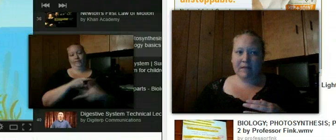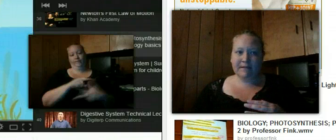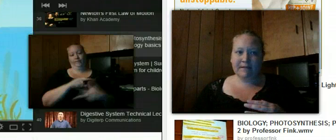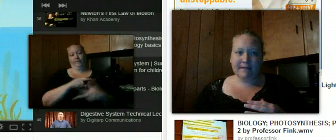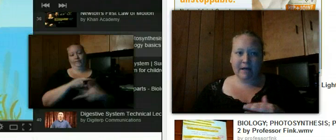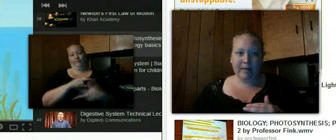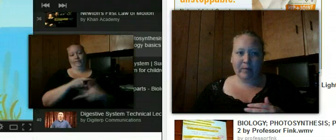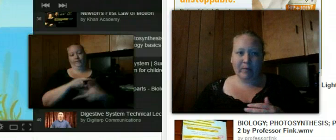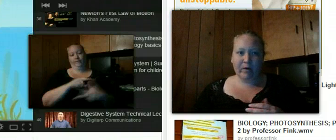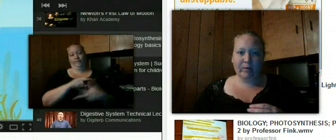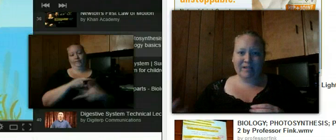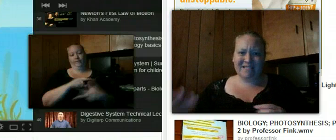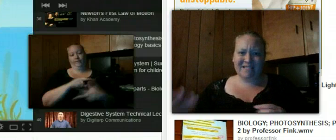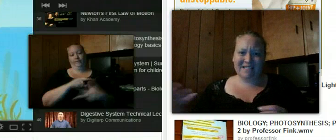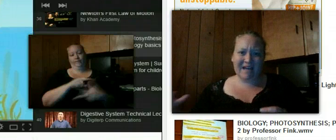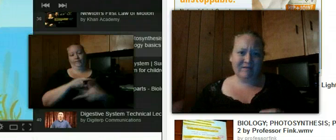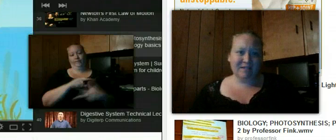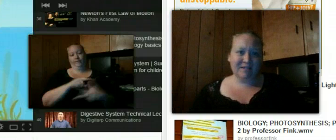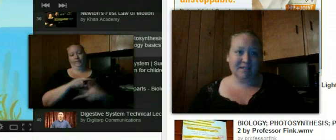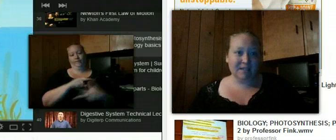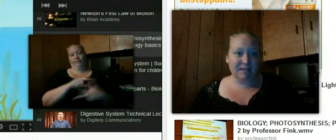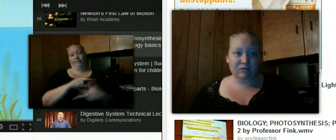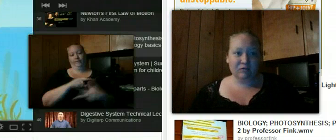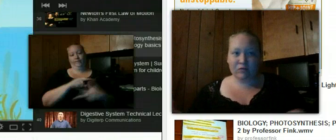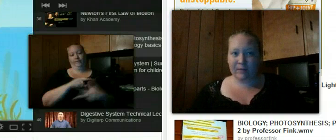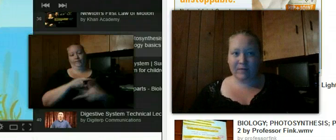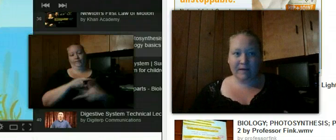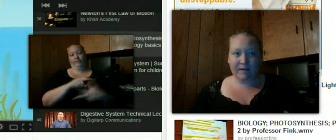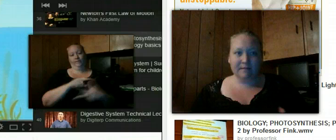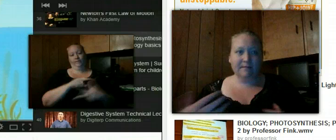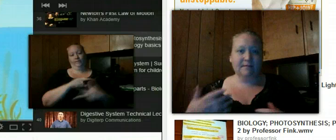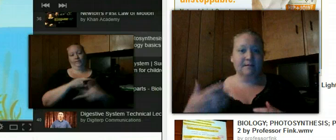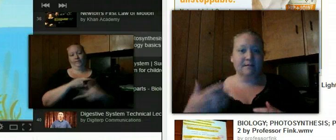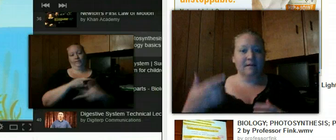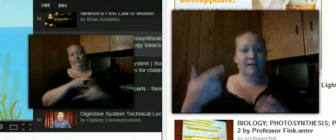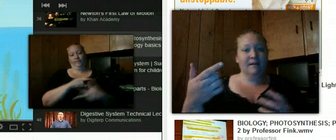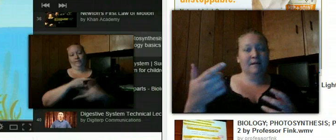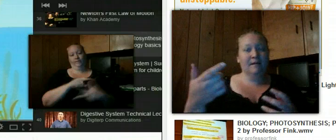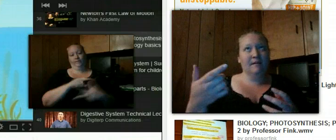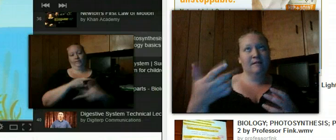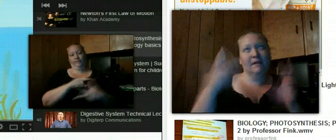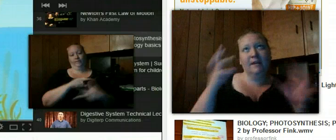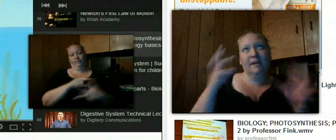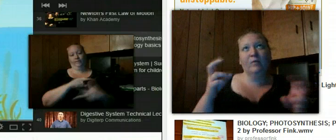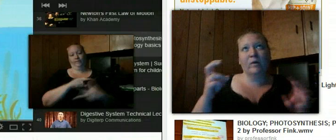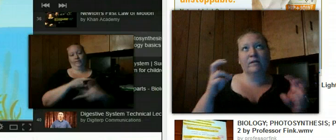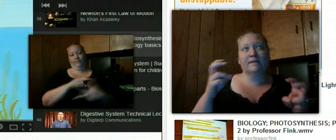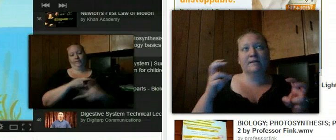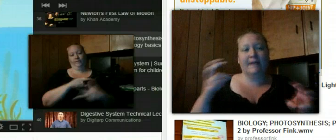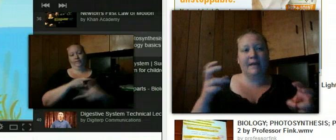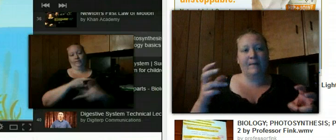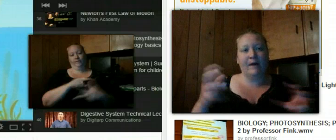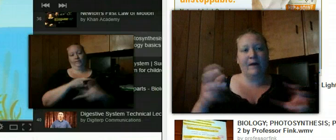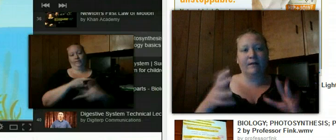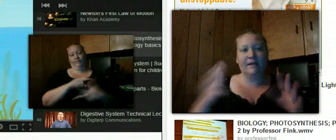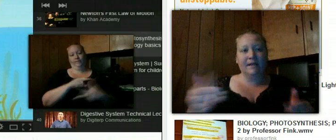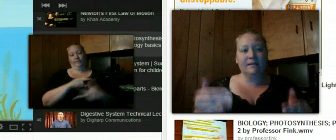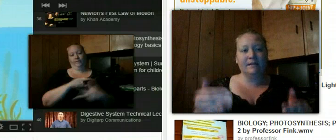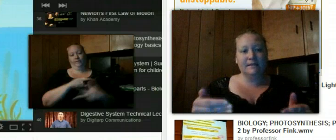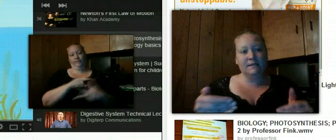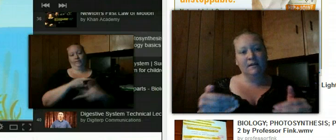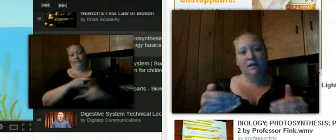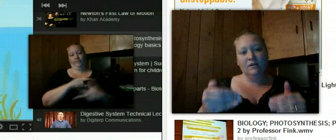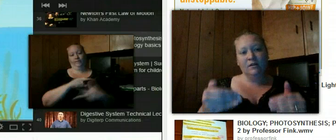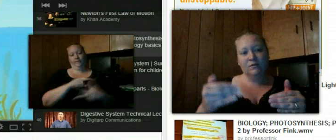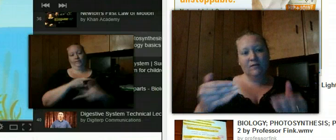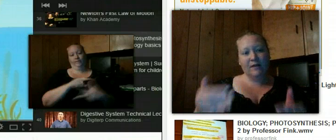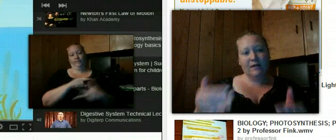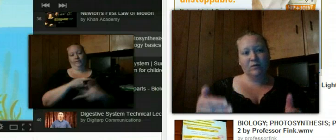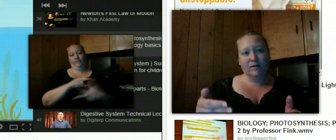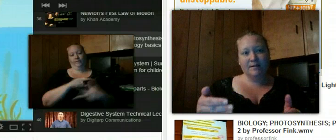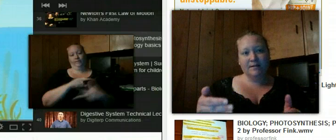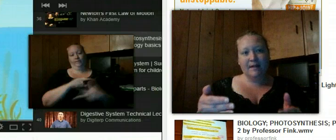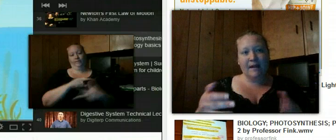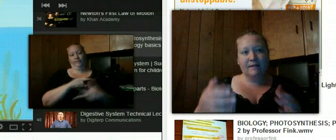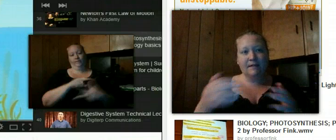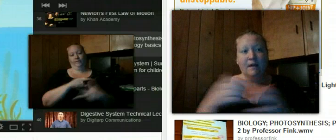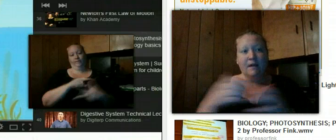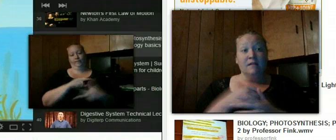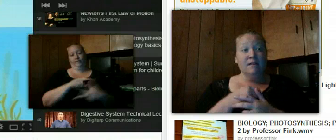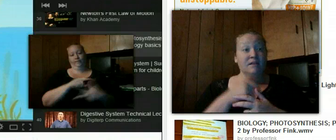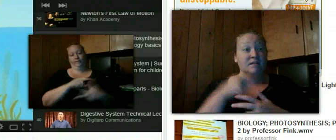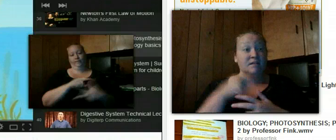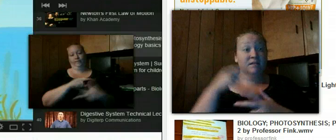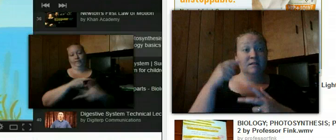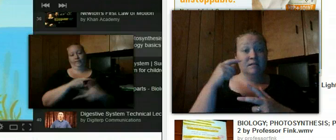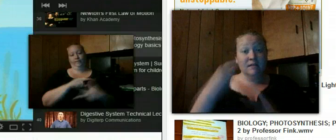do mess up, or we did have to delete or drop things, the keywords that came out, and he did do that towards the